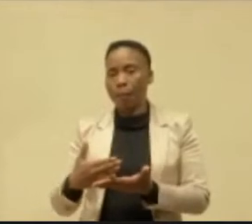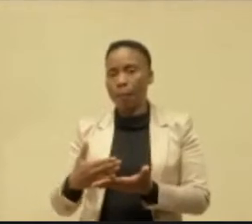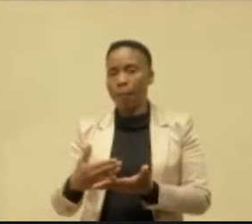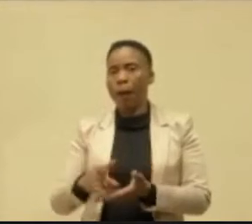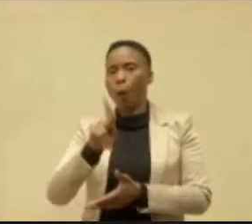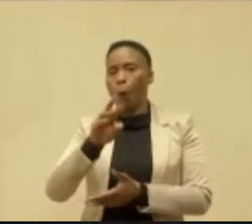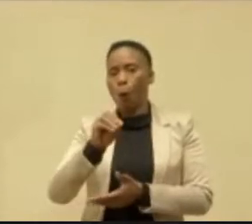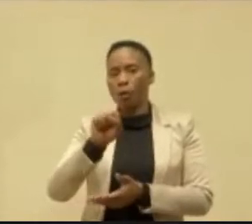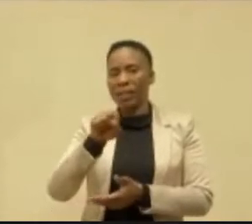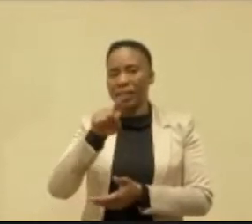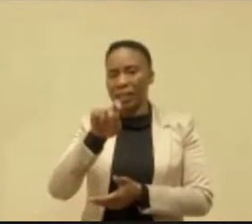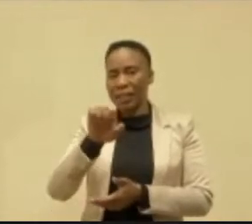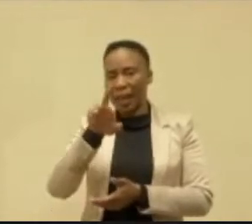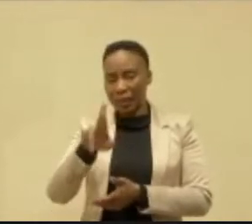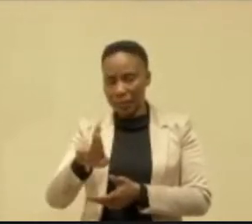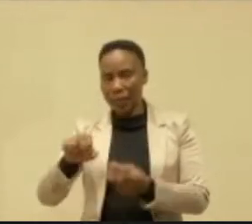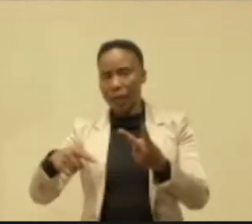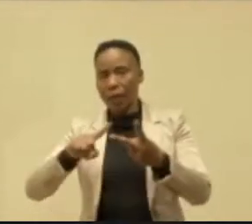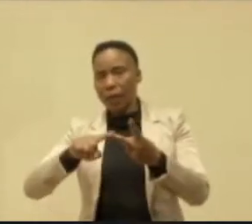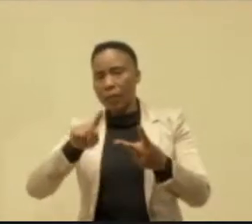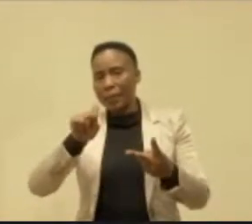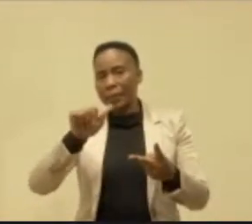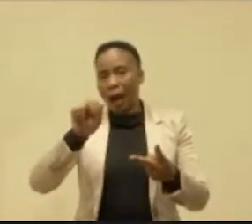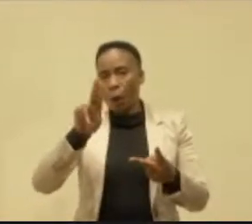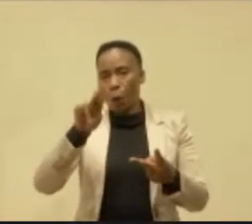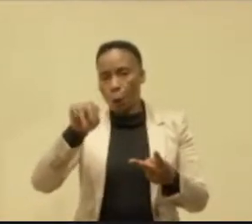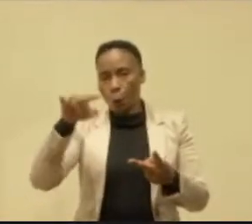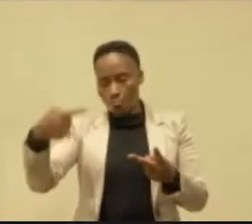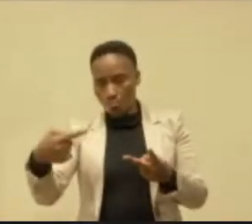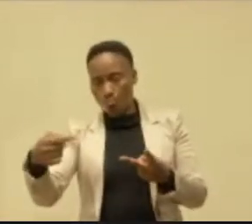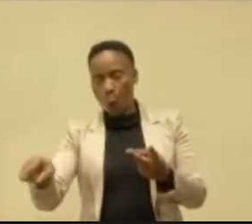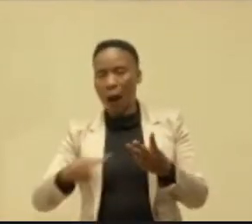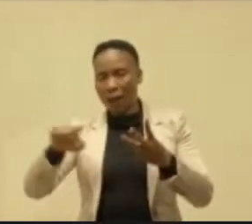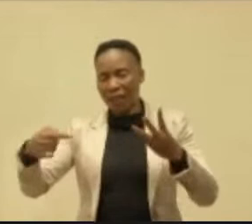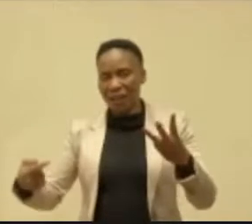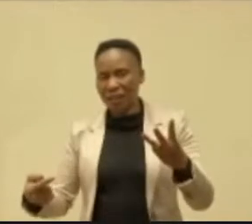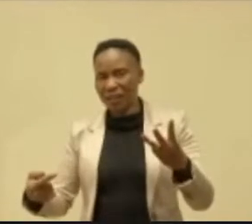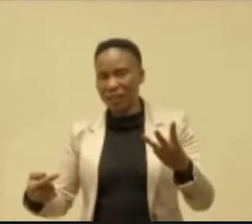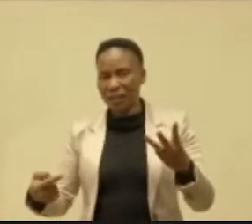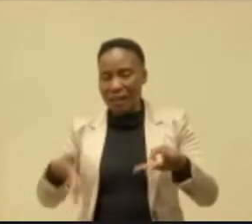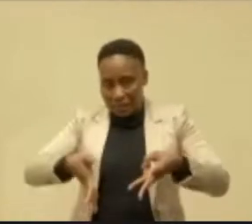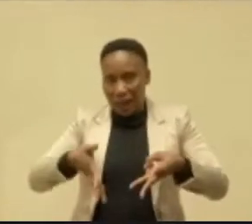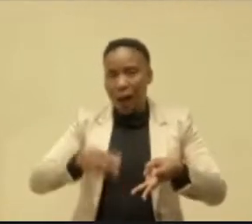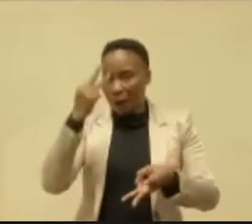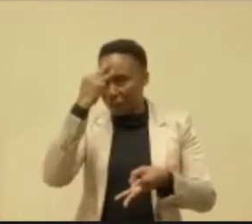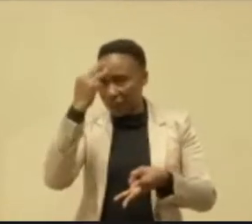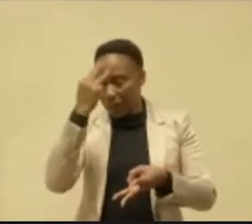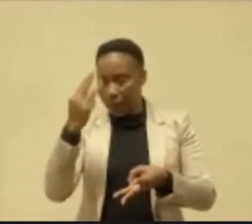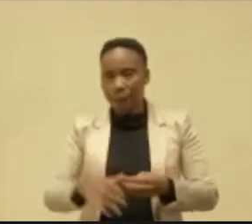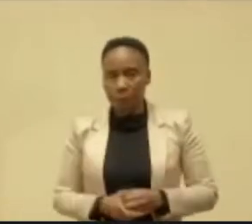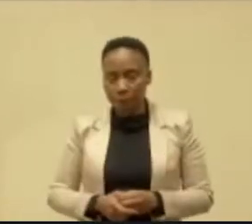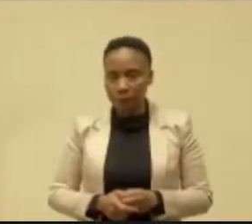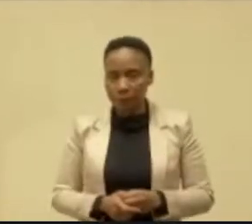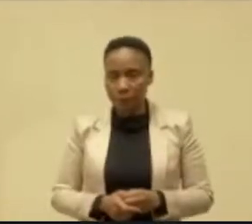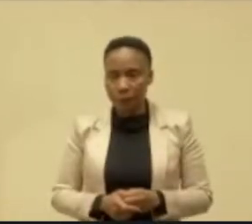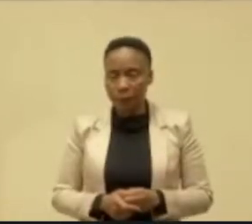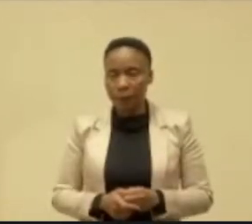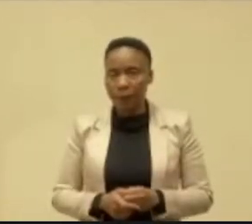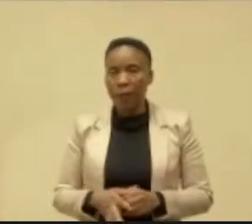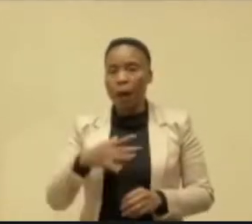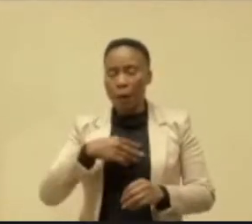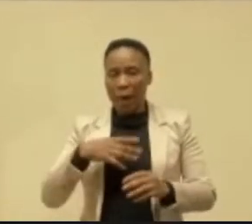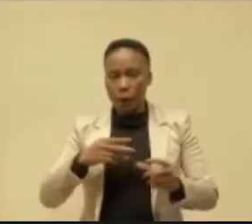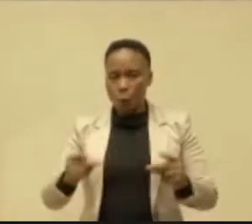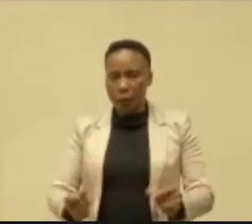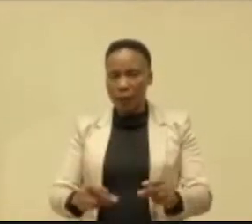coastal the other one or two in tawu and other ones are here in my thinking i want to quickly zoom into